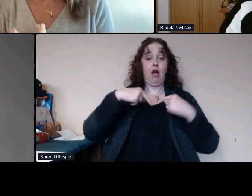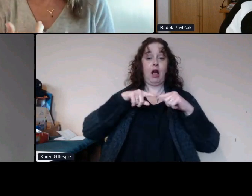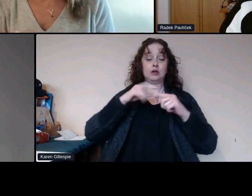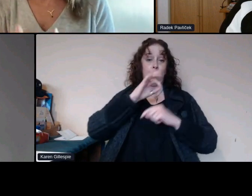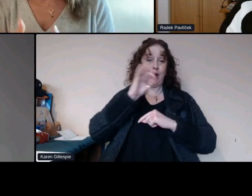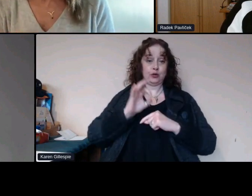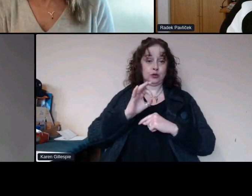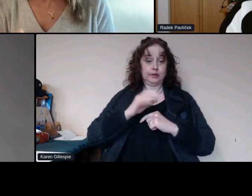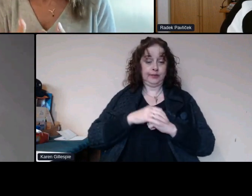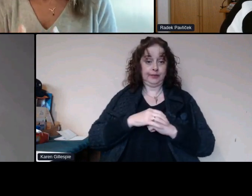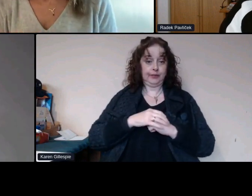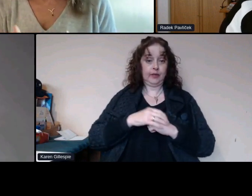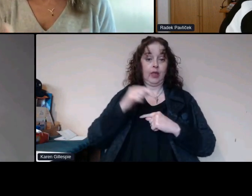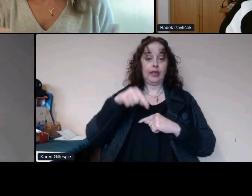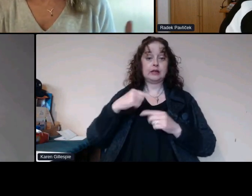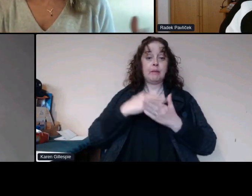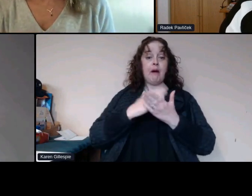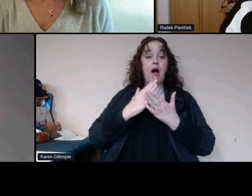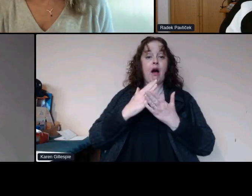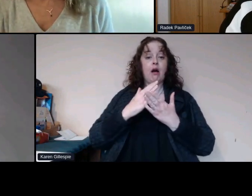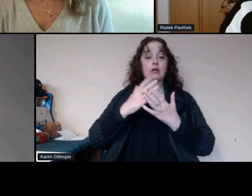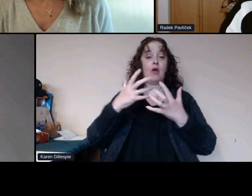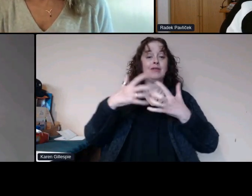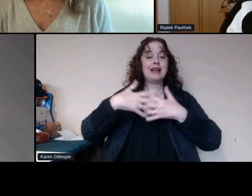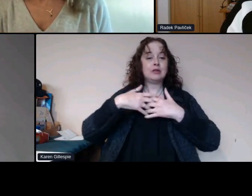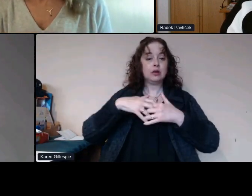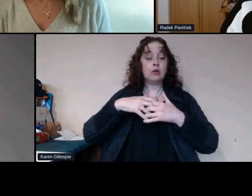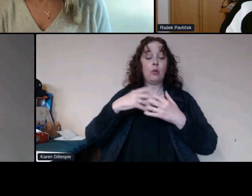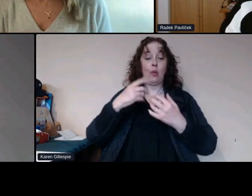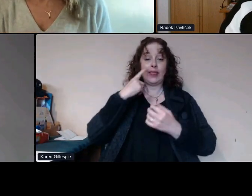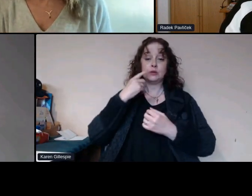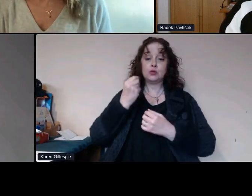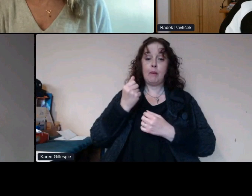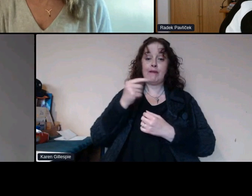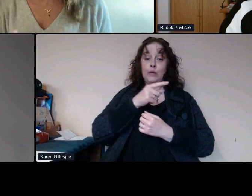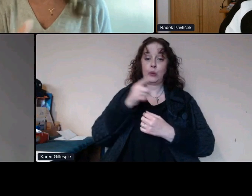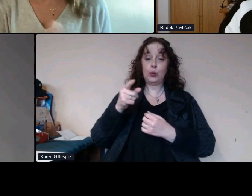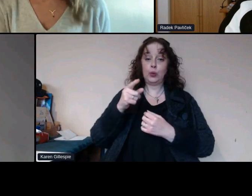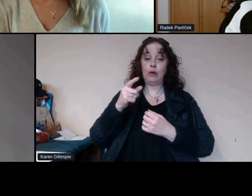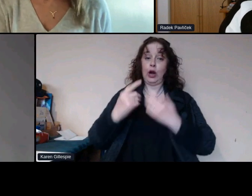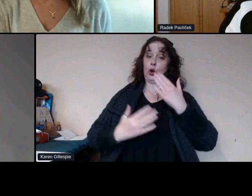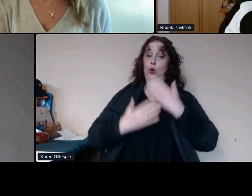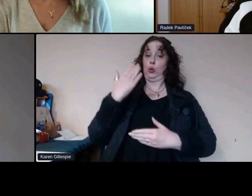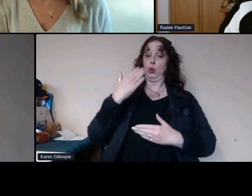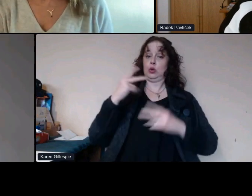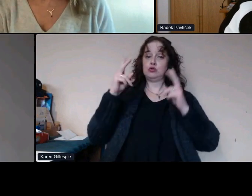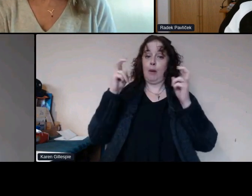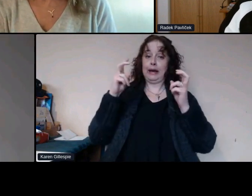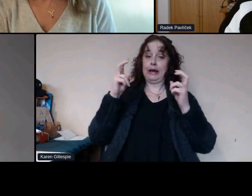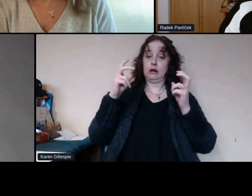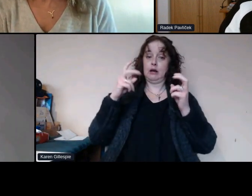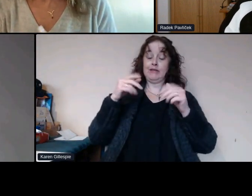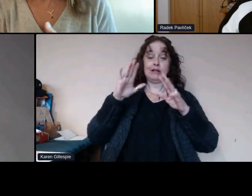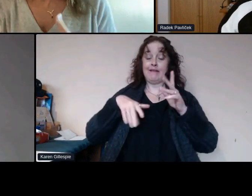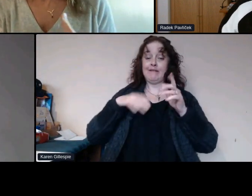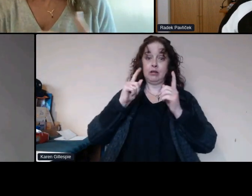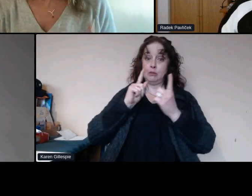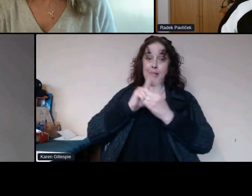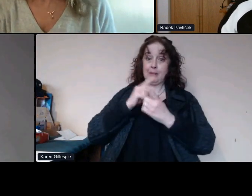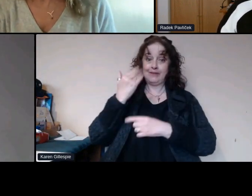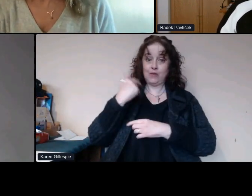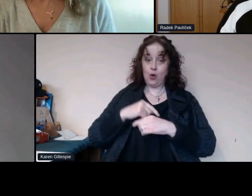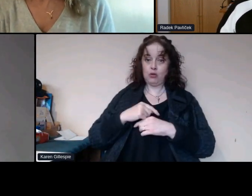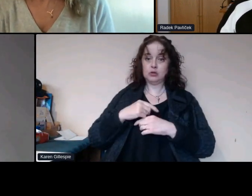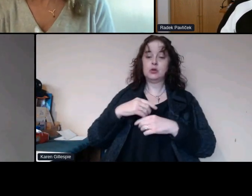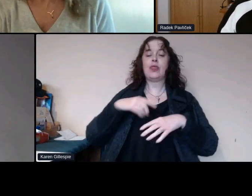is part of the TechShare Pro, we think that some of you may be very new to this topic and maybe you haven't followed us before. So therefore we want to start with a